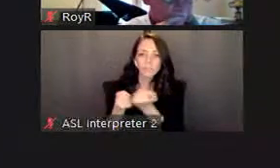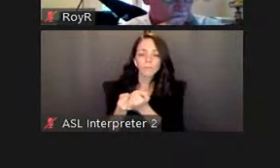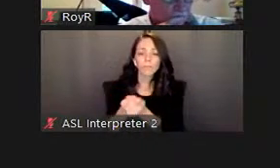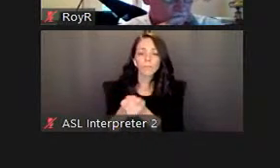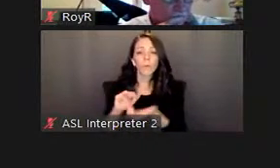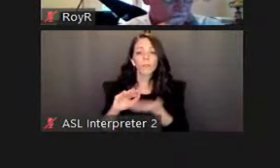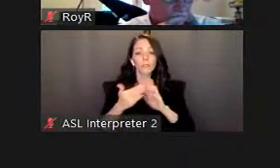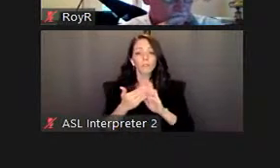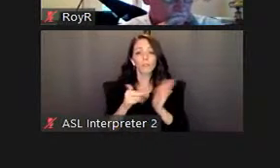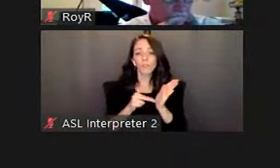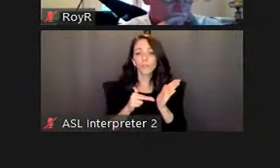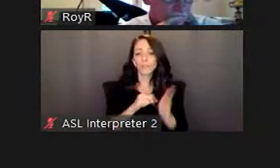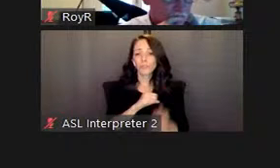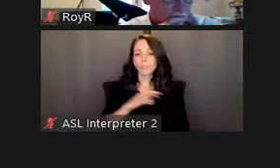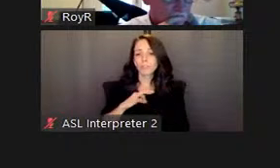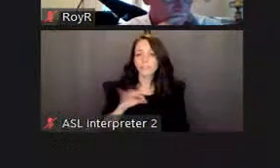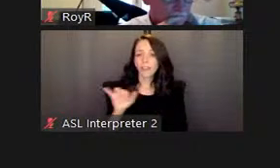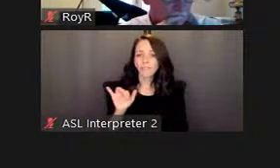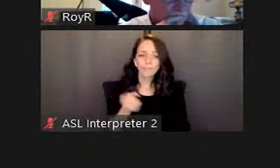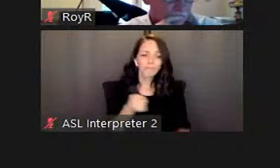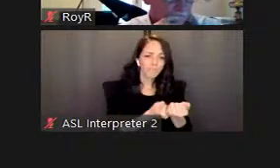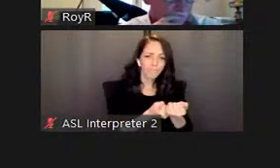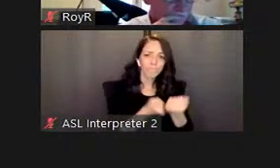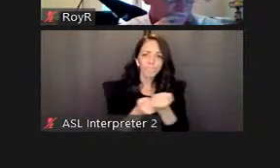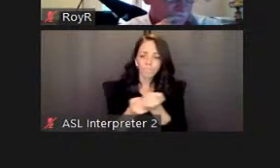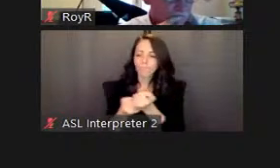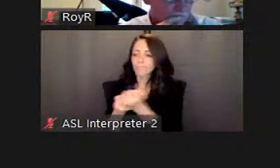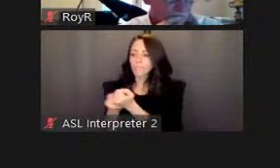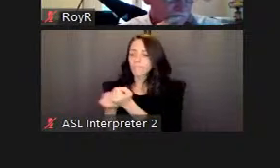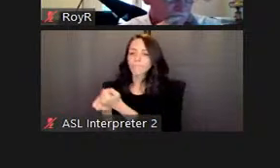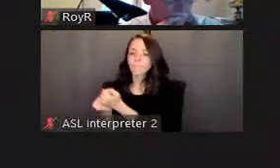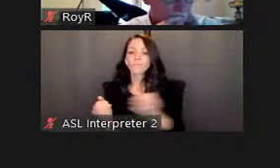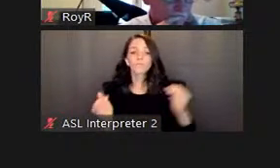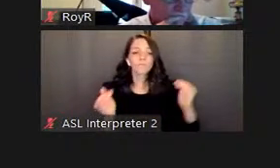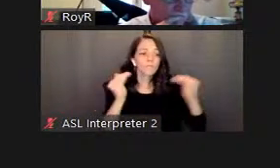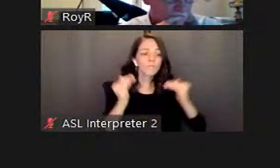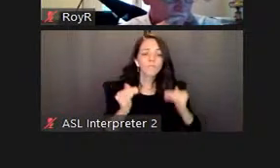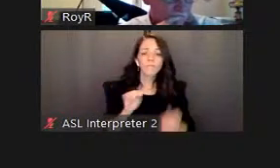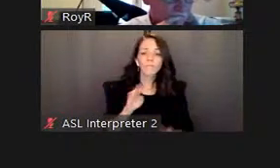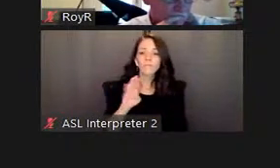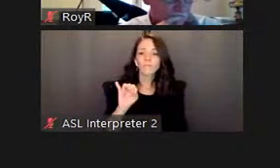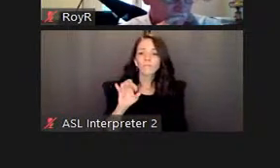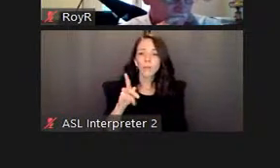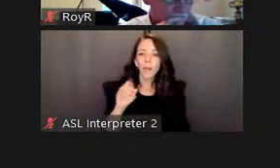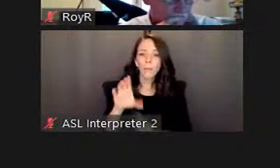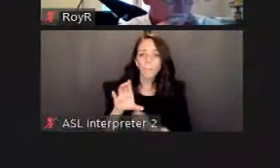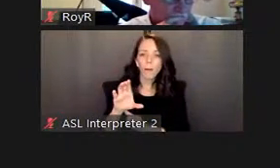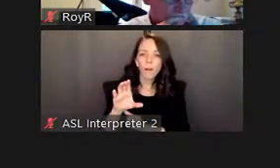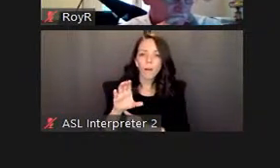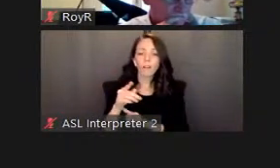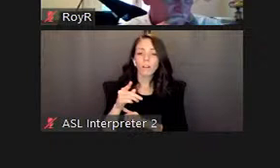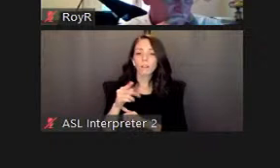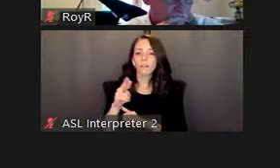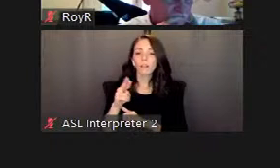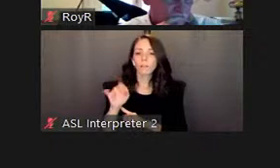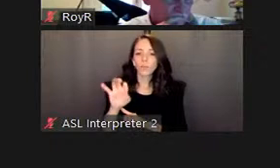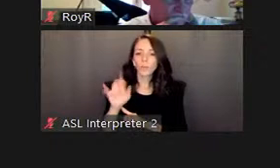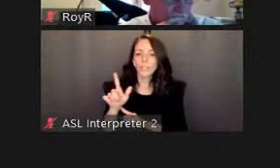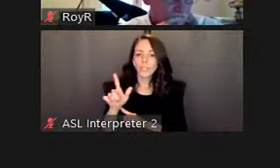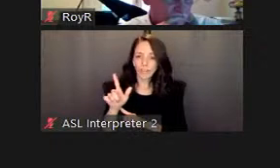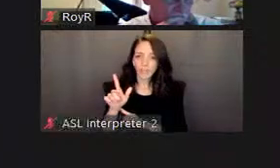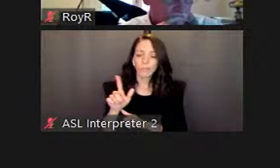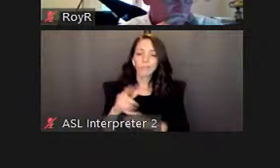And importantly, we're specifically investing in BIPOC prenatal and early childhood support.